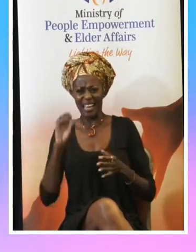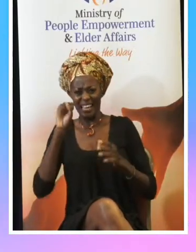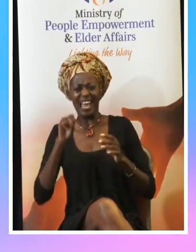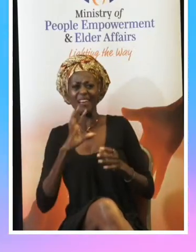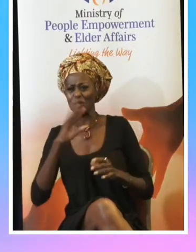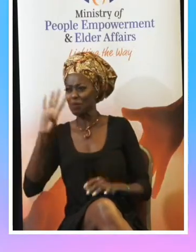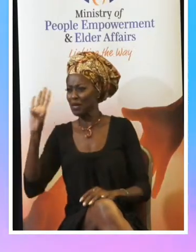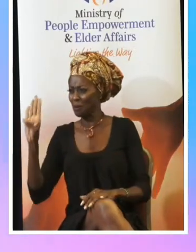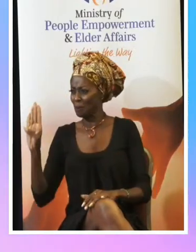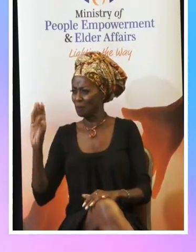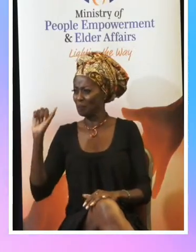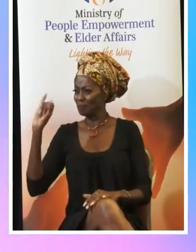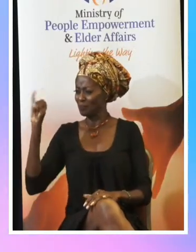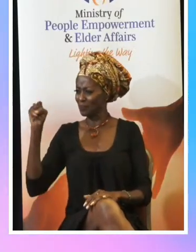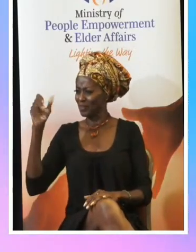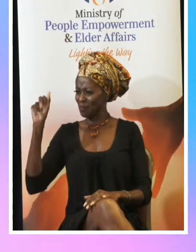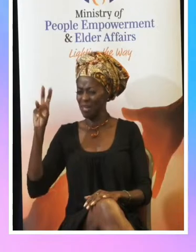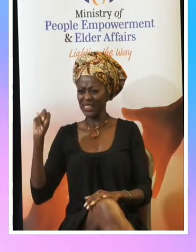are so flawless.